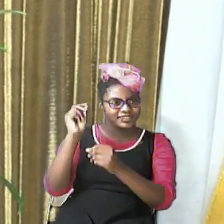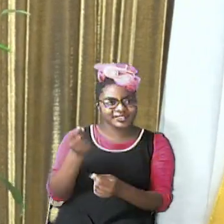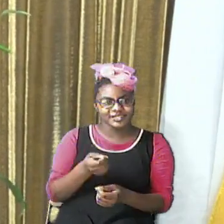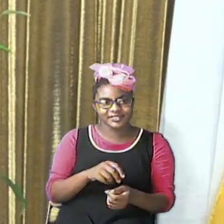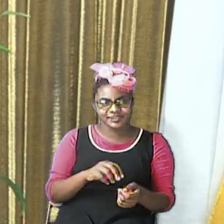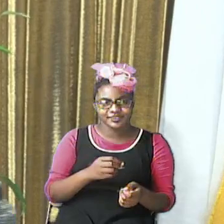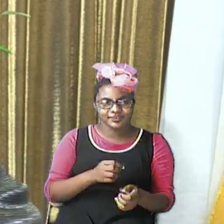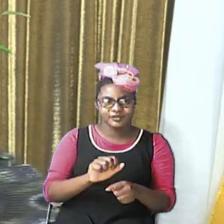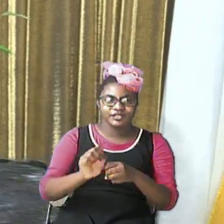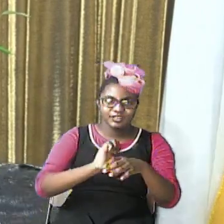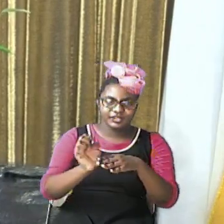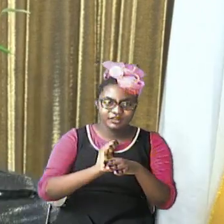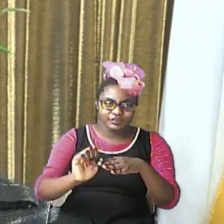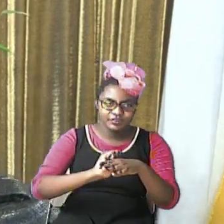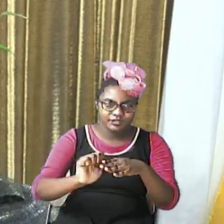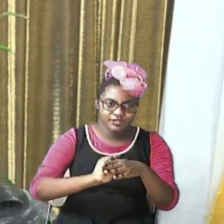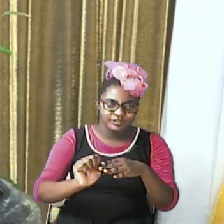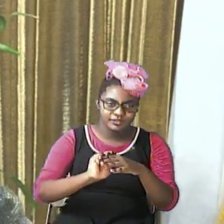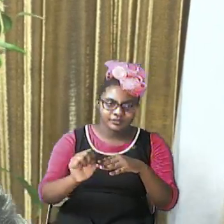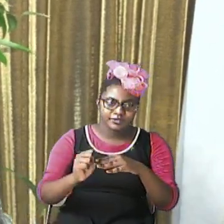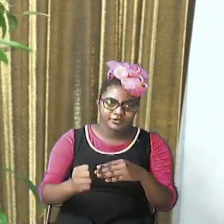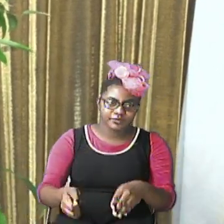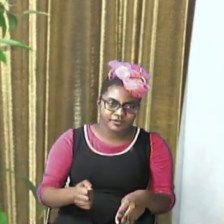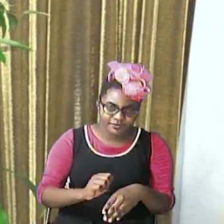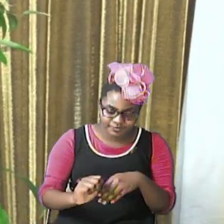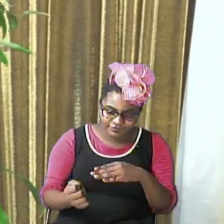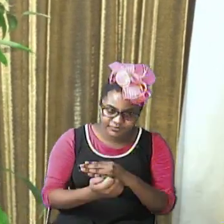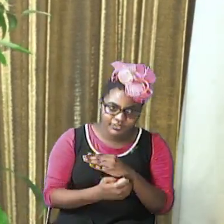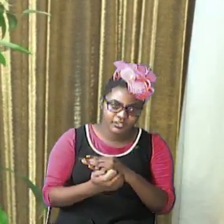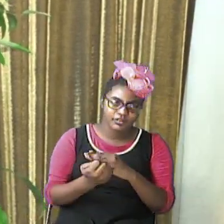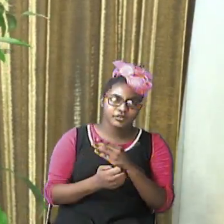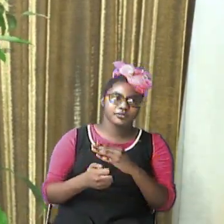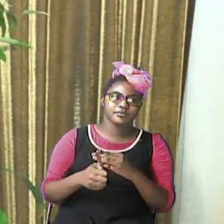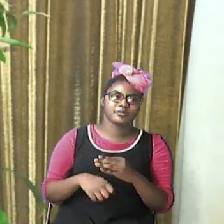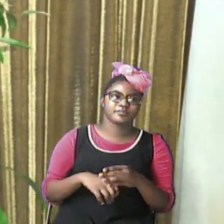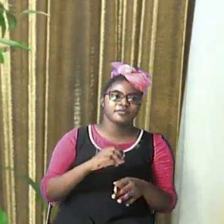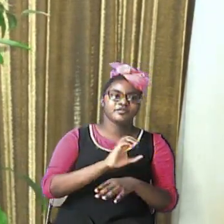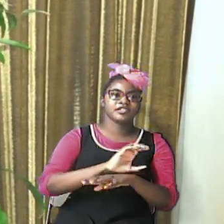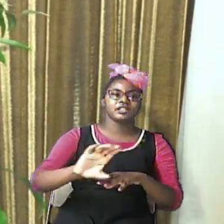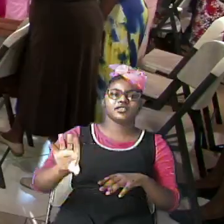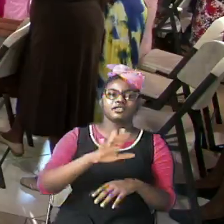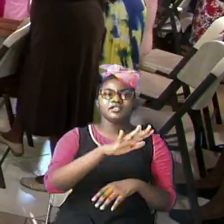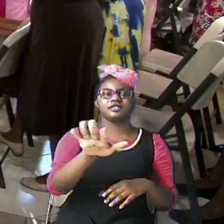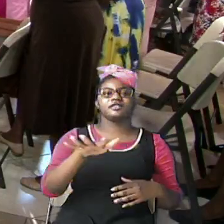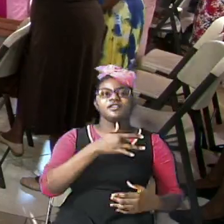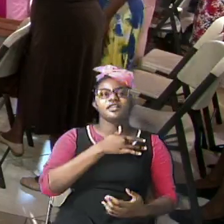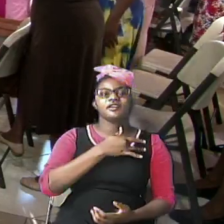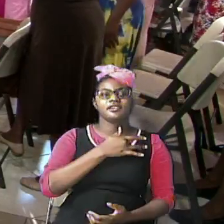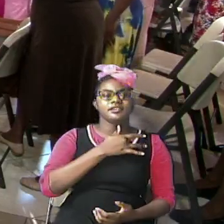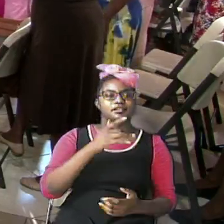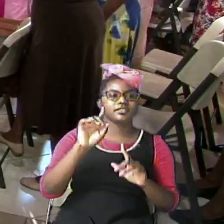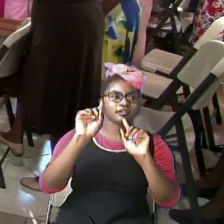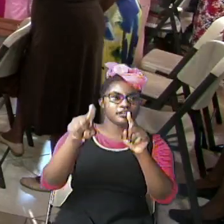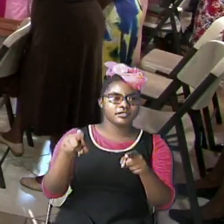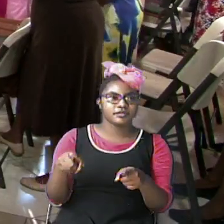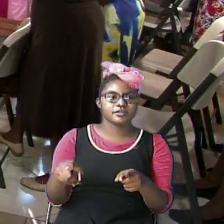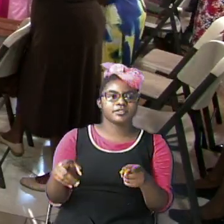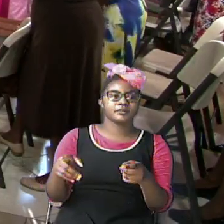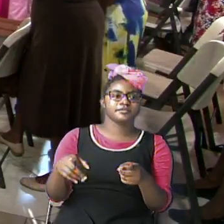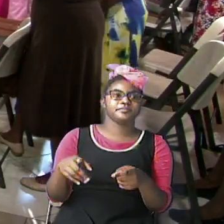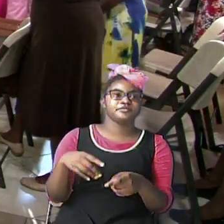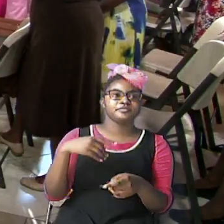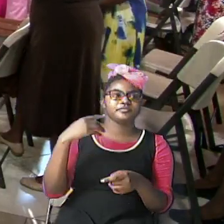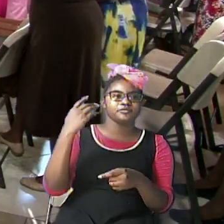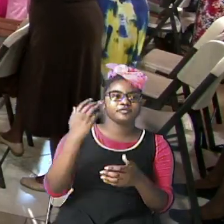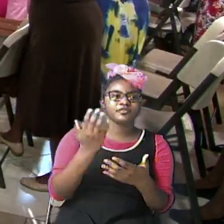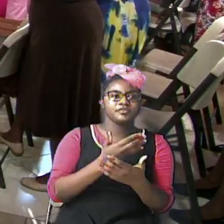Shine off your shoes. But more than anything else, clean up your heart. And let us come before the presence of the Lord. Are you ready